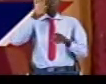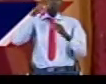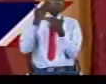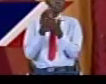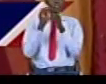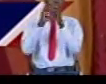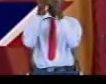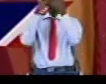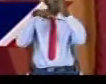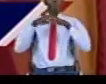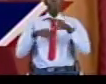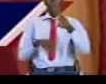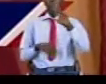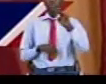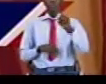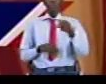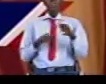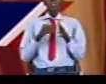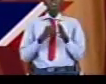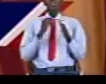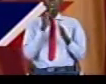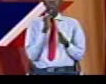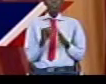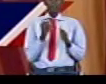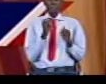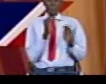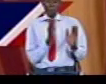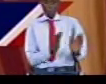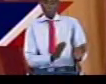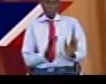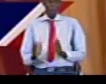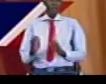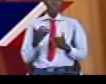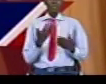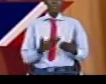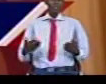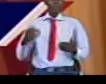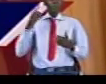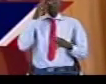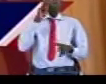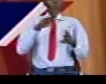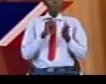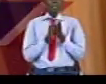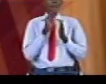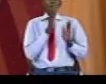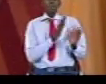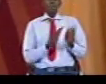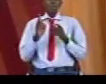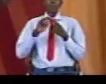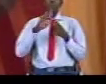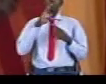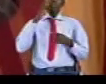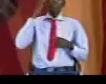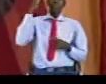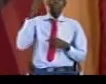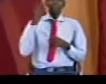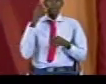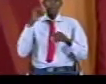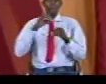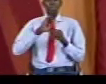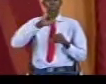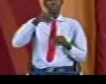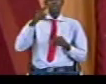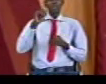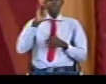thing. It's a prepared place for those who are prepared to get to heaven. We're coming to John chapter